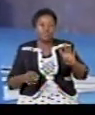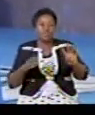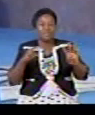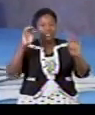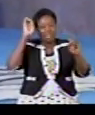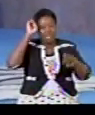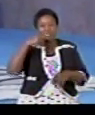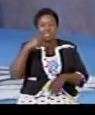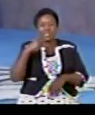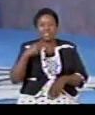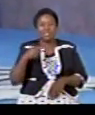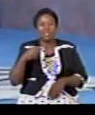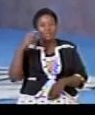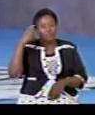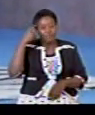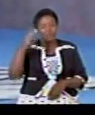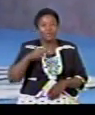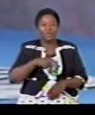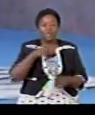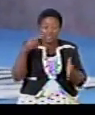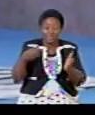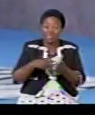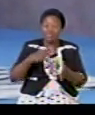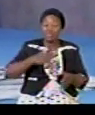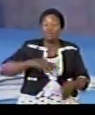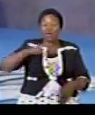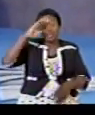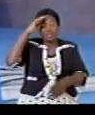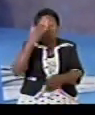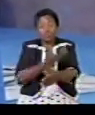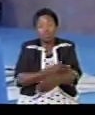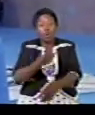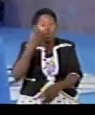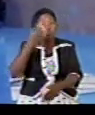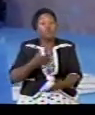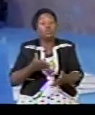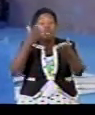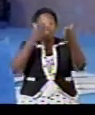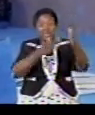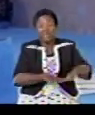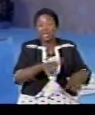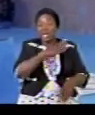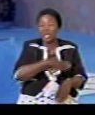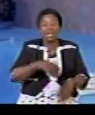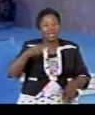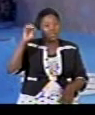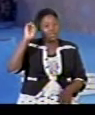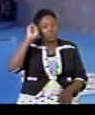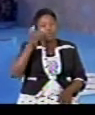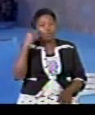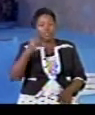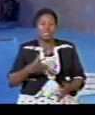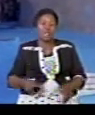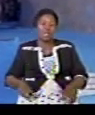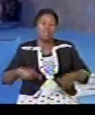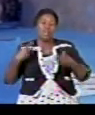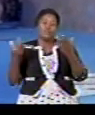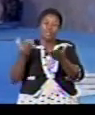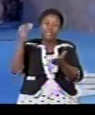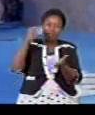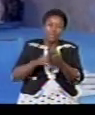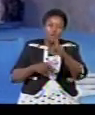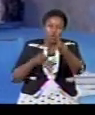says, for this my son was dead and is alive again. You were dead